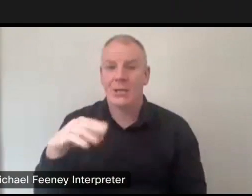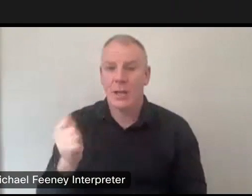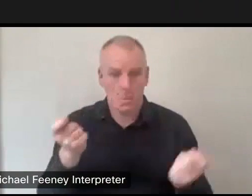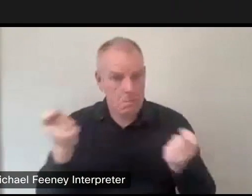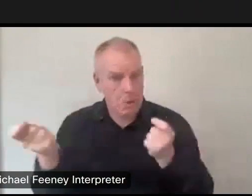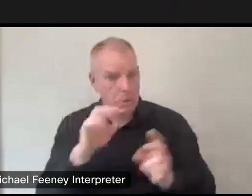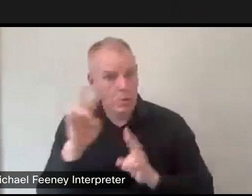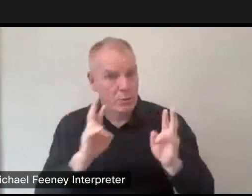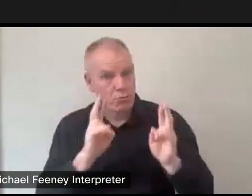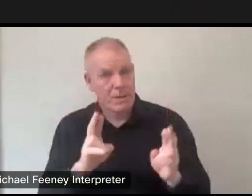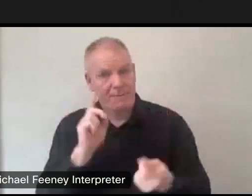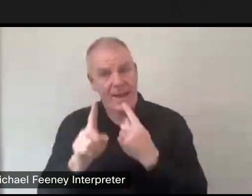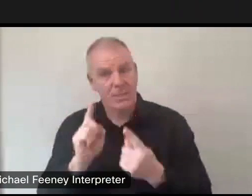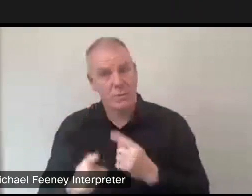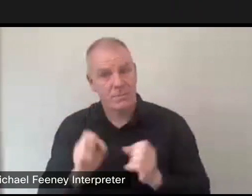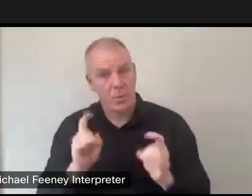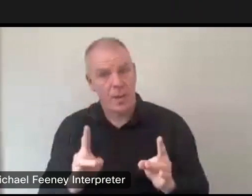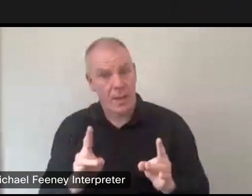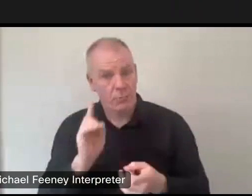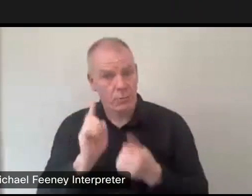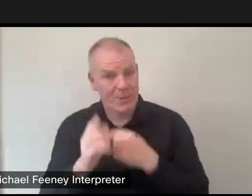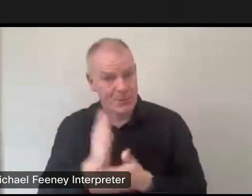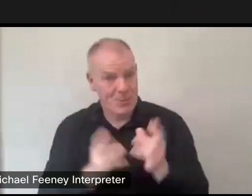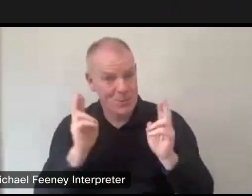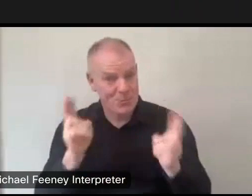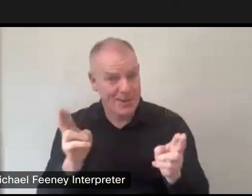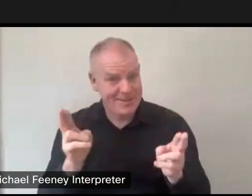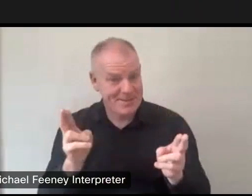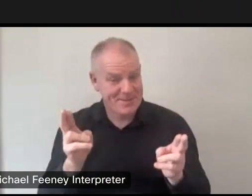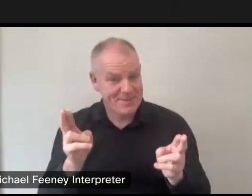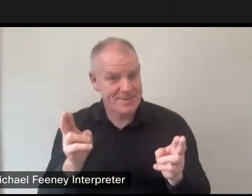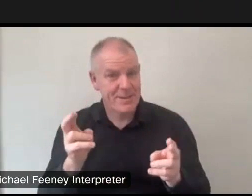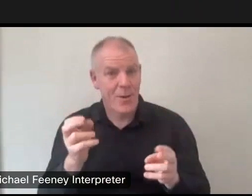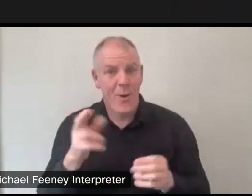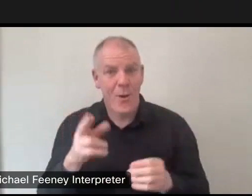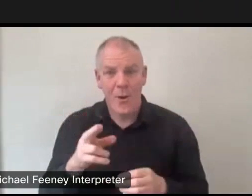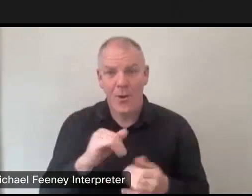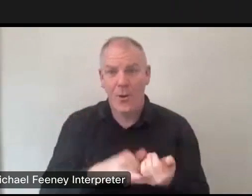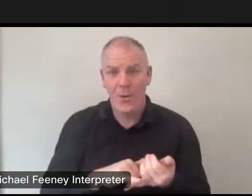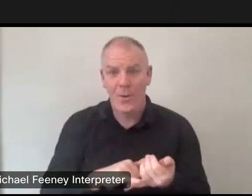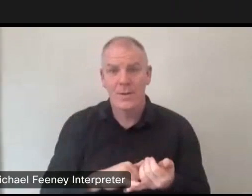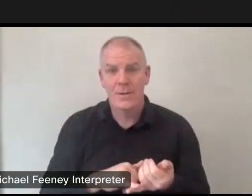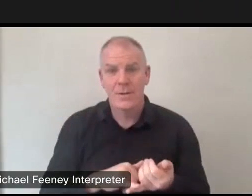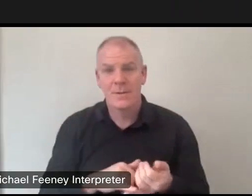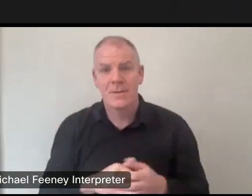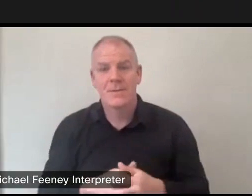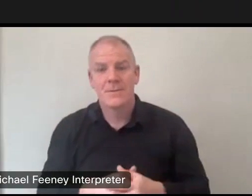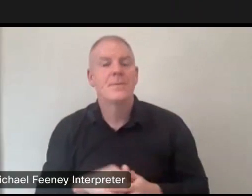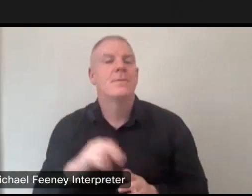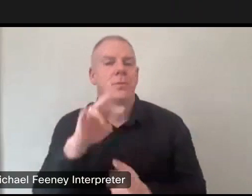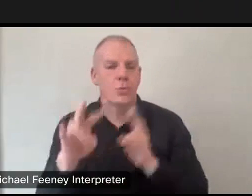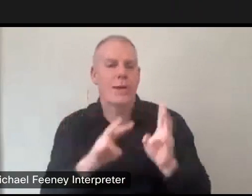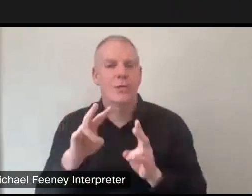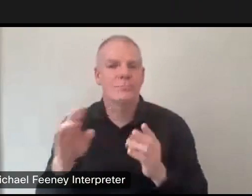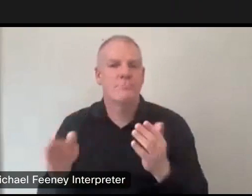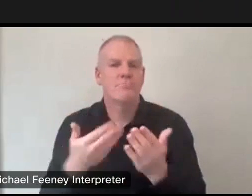the questions and even respond to some of the questions. Is that right? Or Kelly, are you taking the lead? These must bring the questions to us, Lorraine,